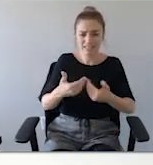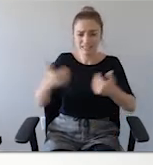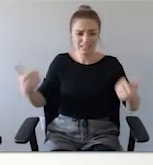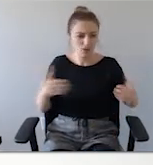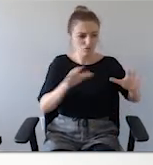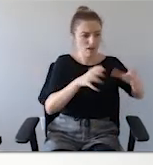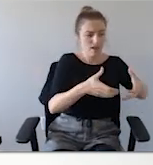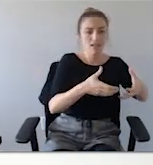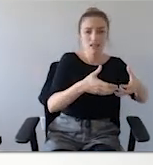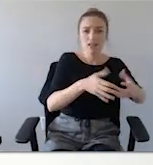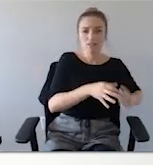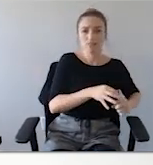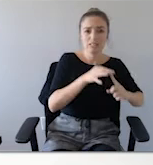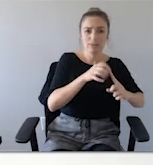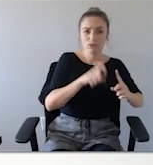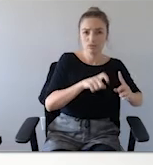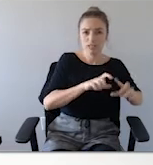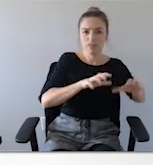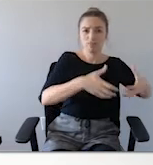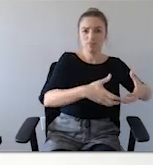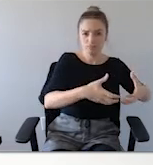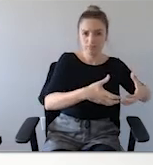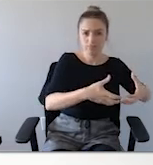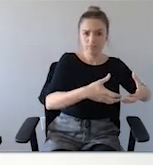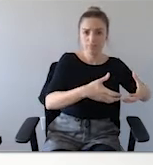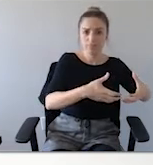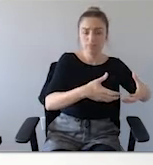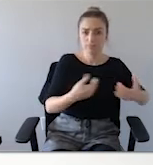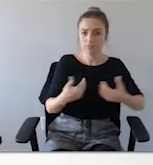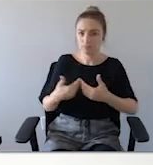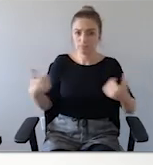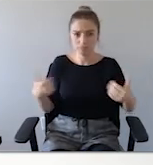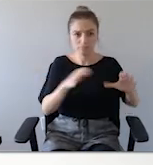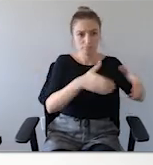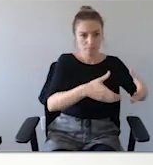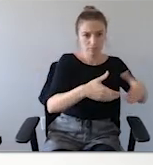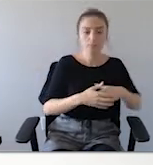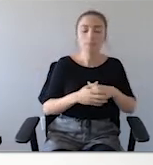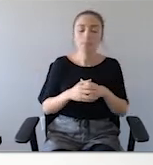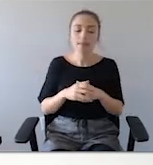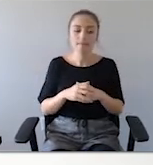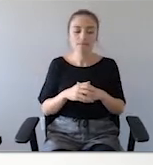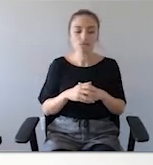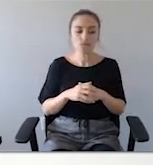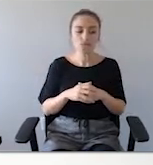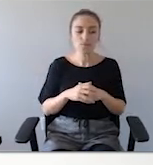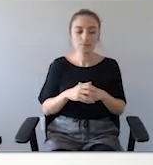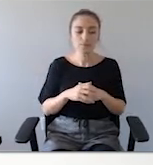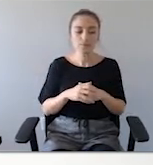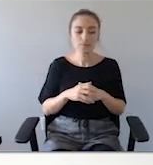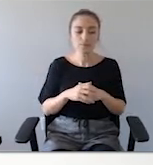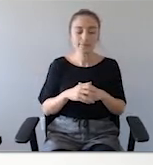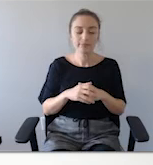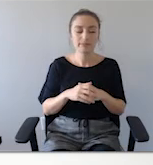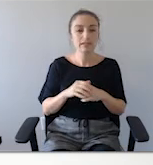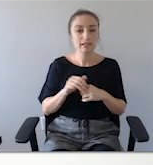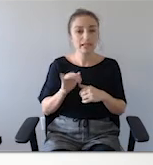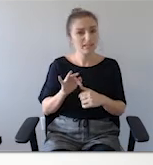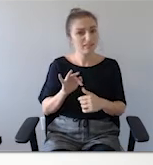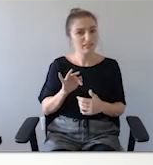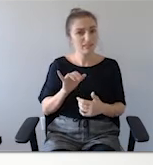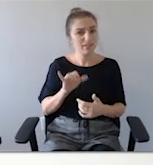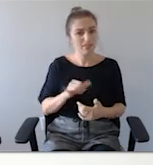but if you're separated, then you are segregated. If that is appropriate to your child